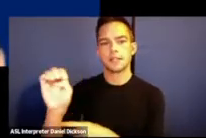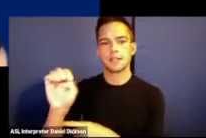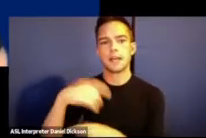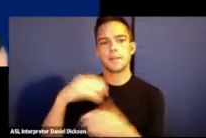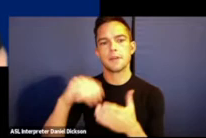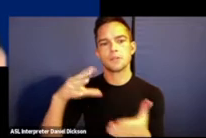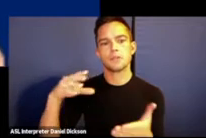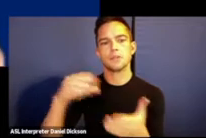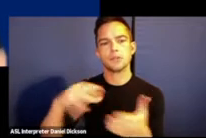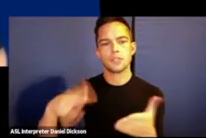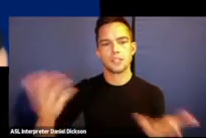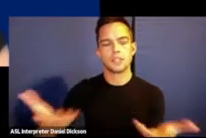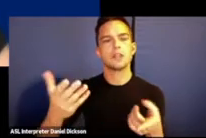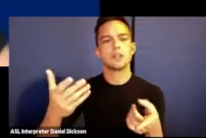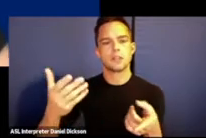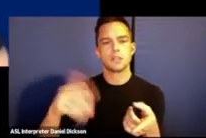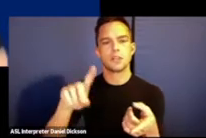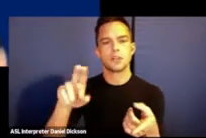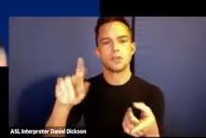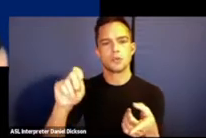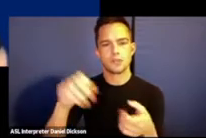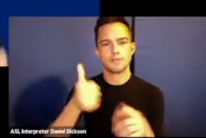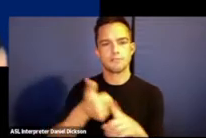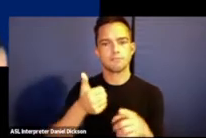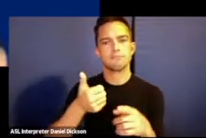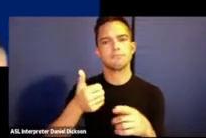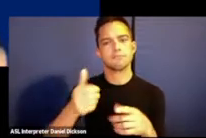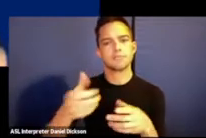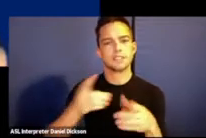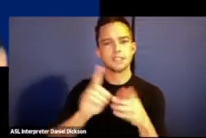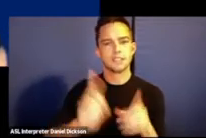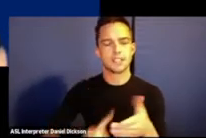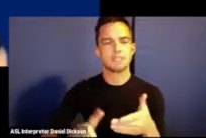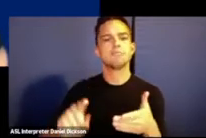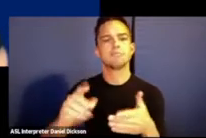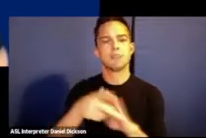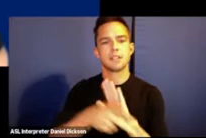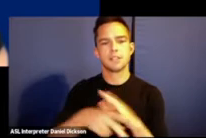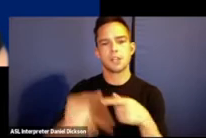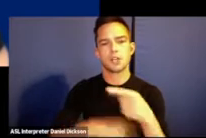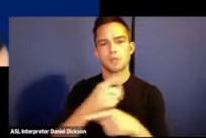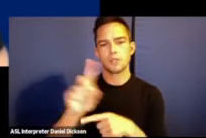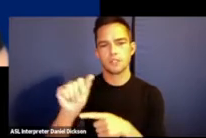Duke, majoring in a self-designed health policy major with an emphasis on global disabilities.